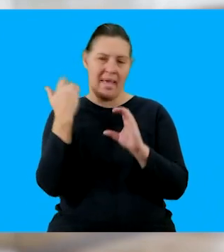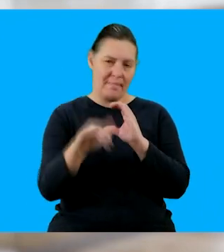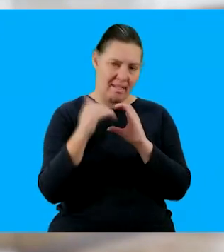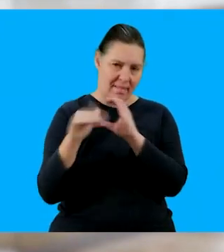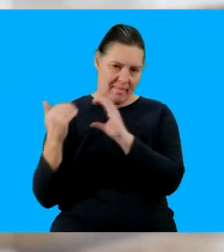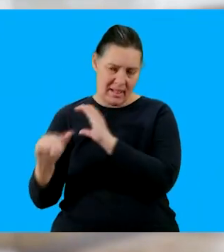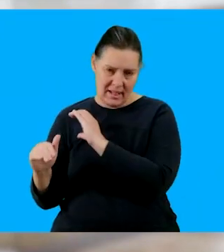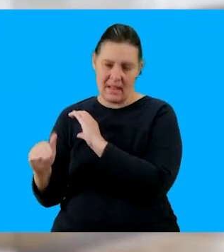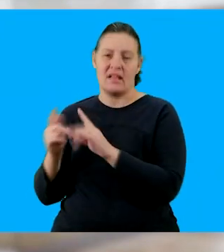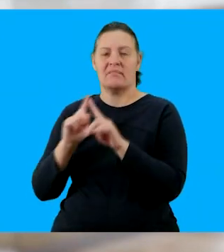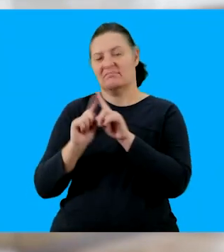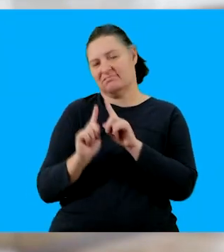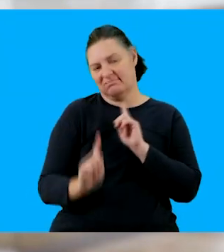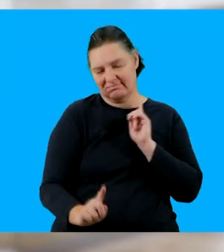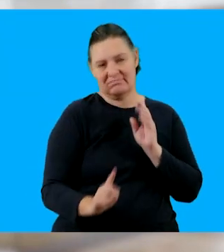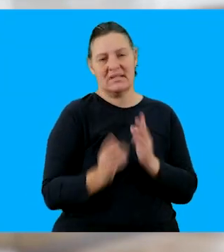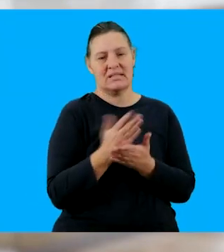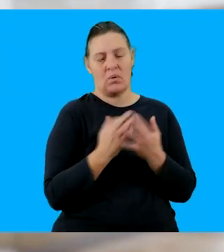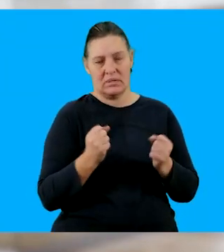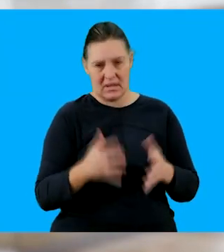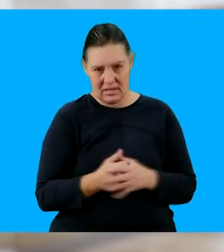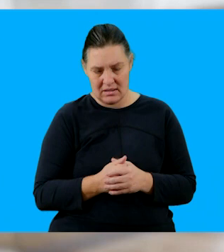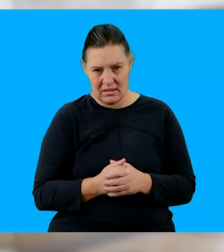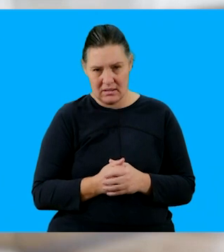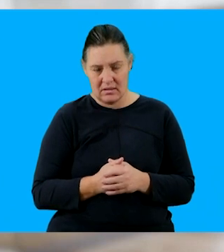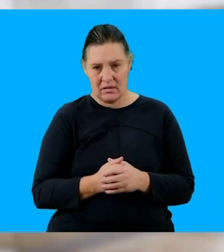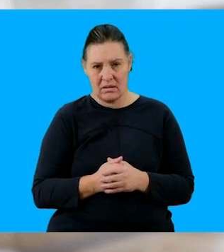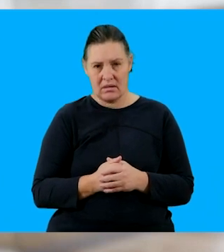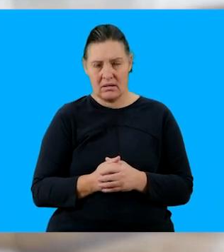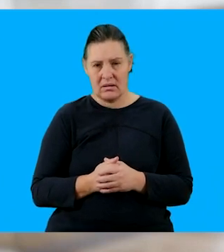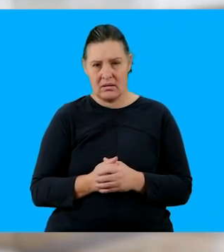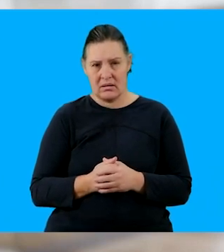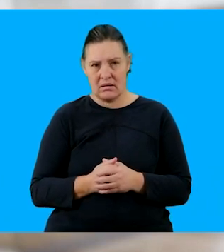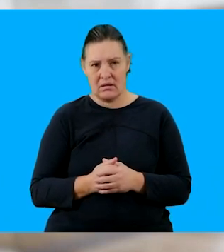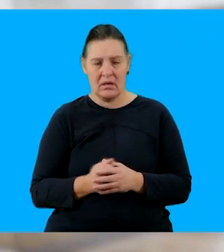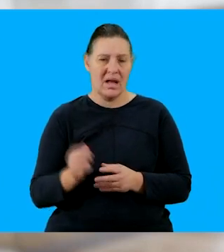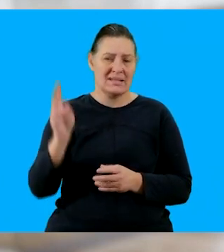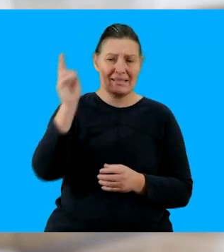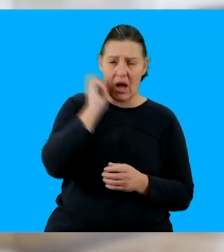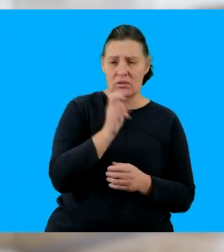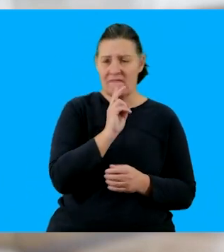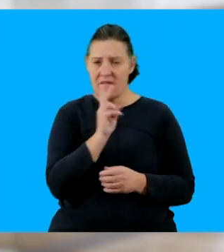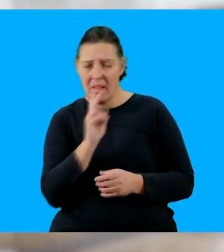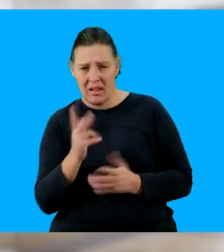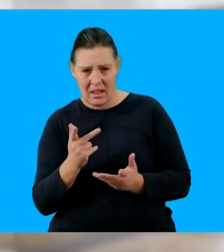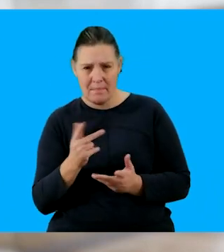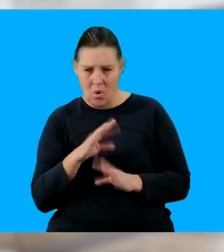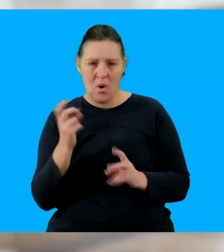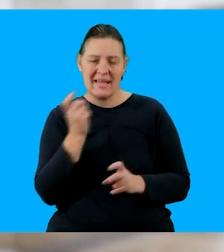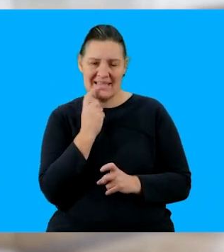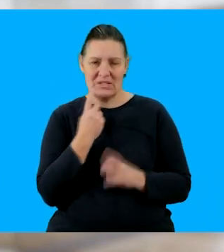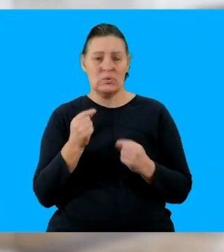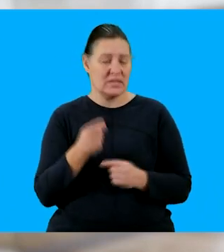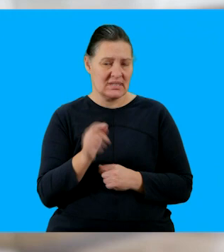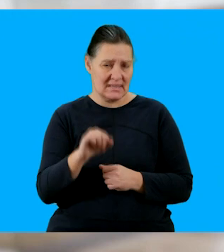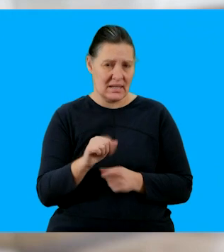email it to different stakeholders. You can't post it if it's a sound, if it's a verbal presentation, it won't be easier to